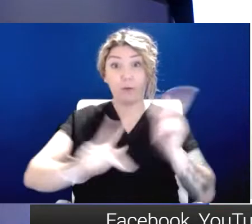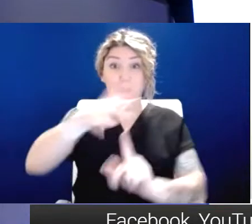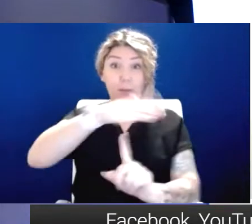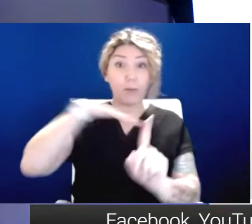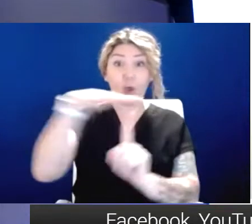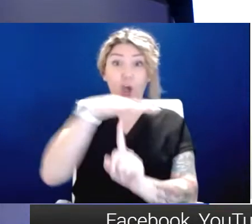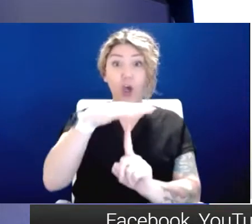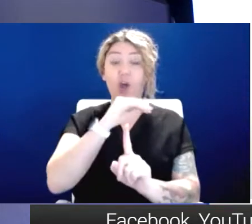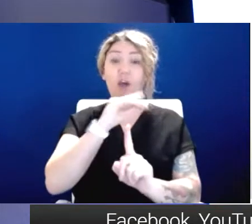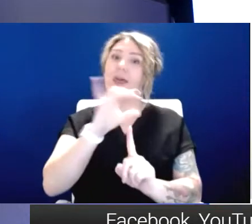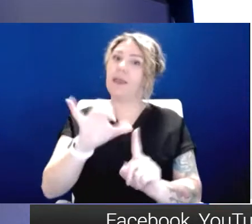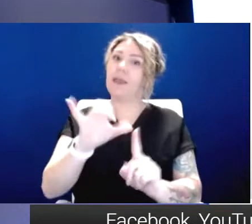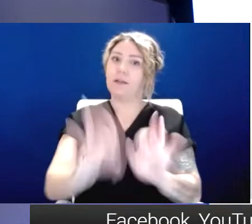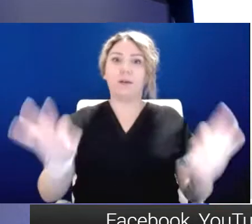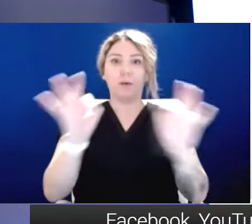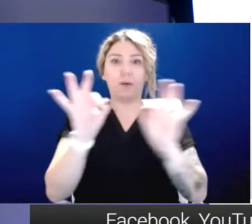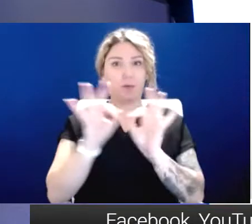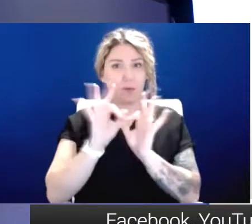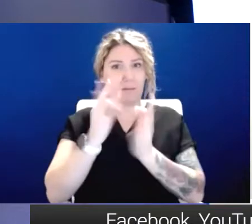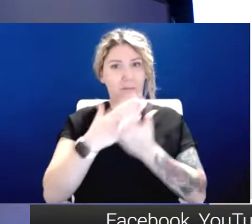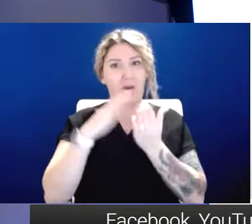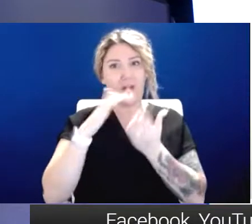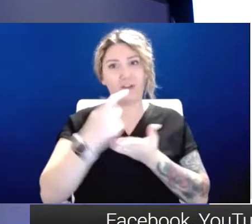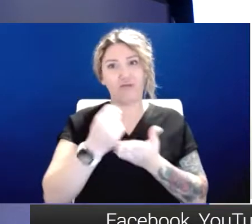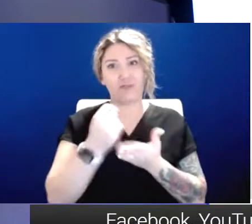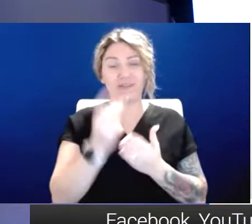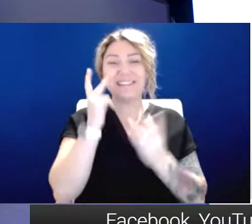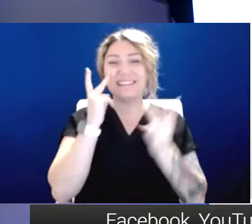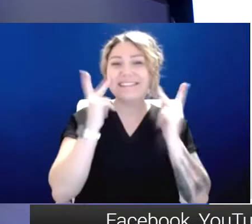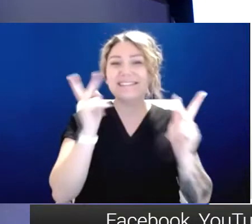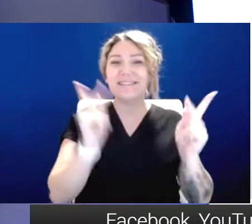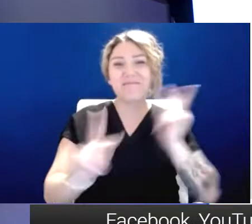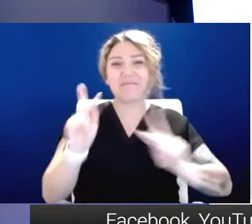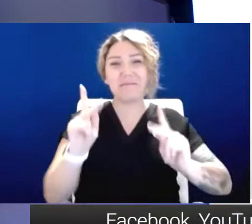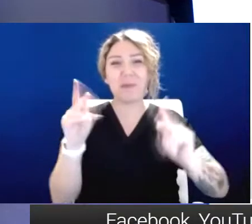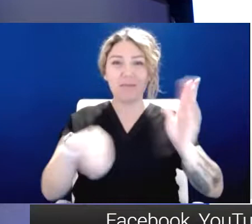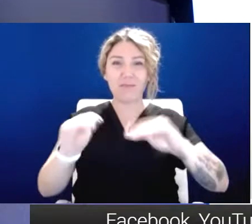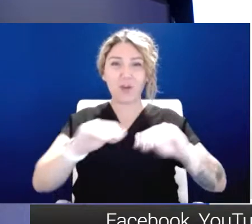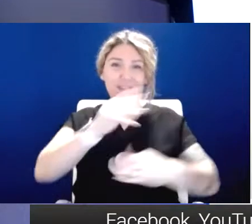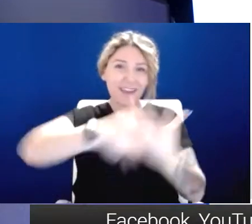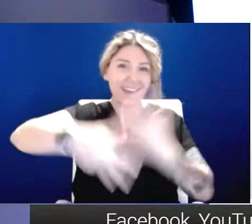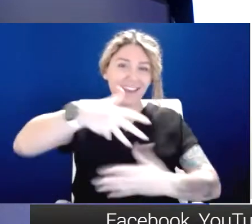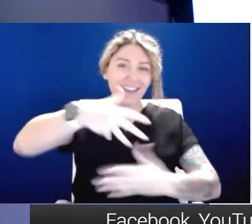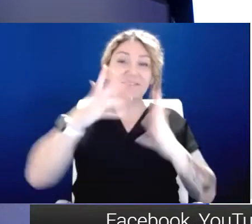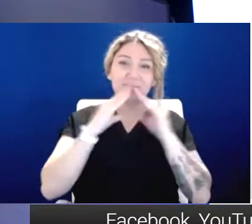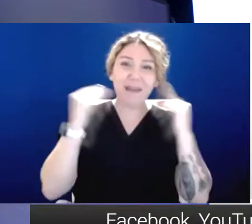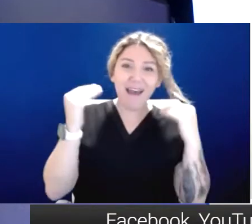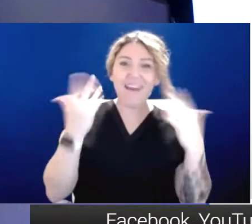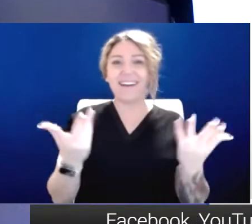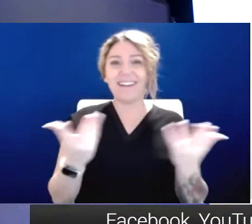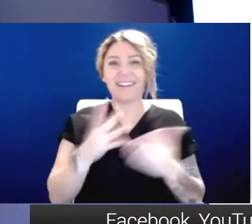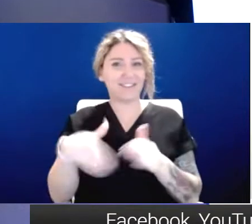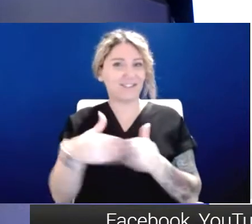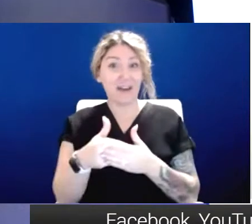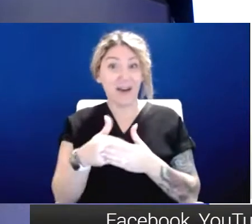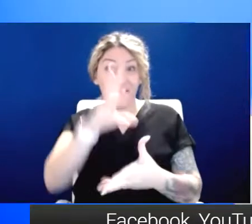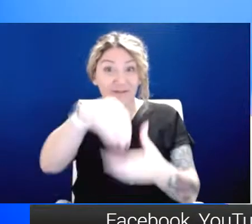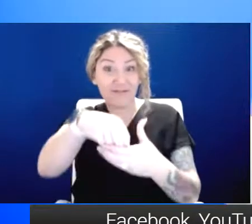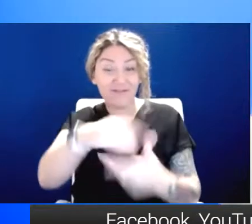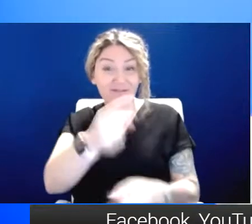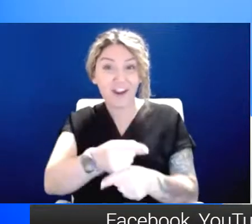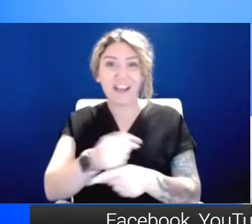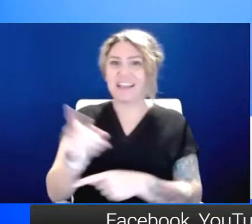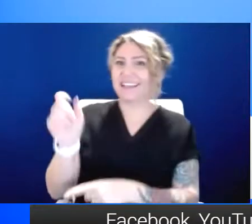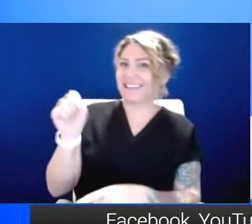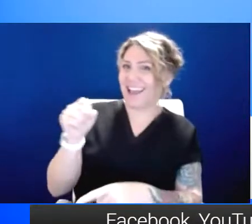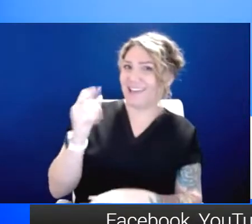That has got to be part of the treatment, and just seeing people moving, interacting, smiling, it's all part of it, right? That's right. I mean,